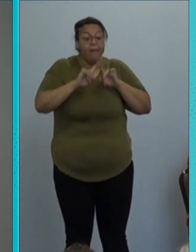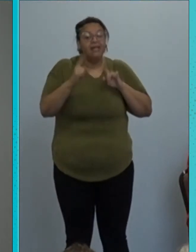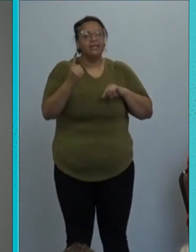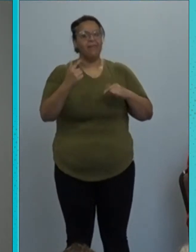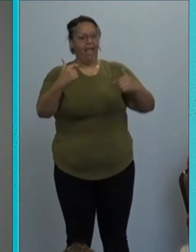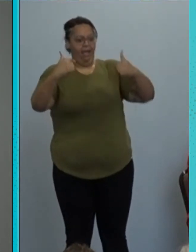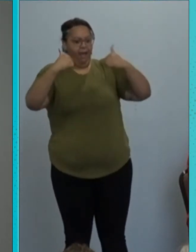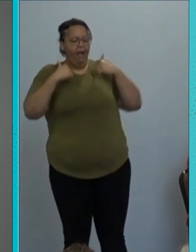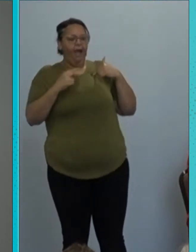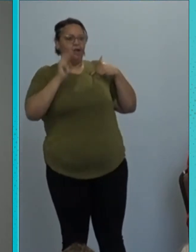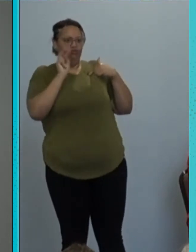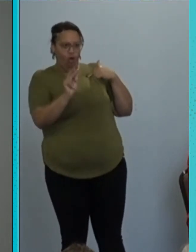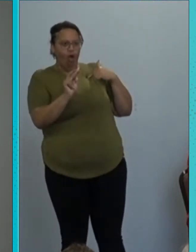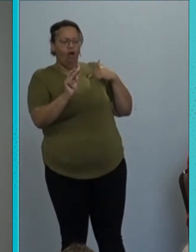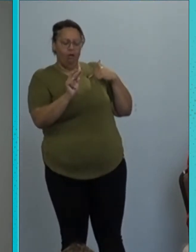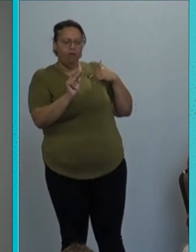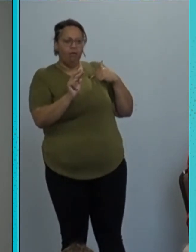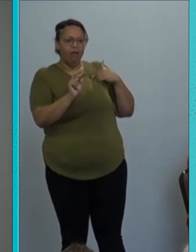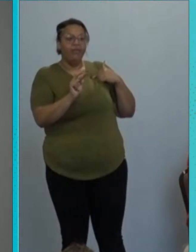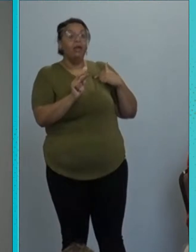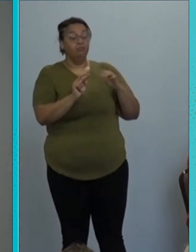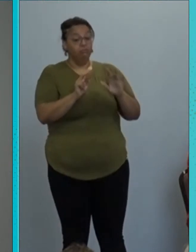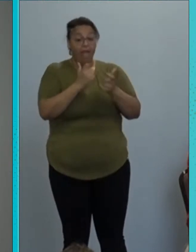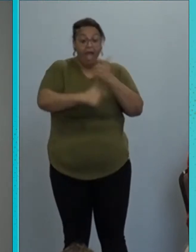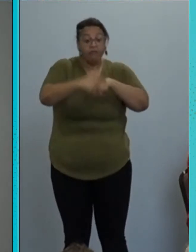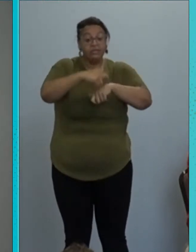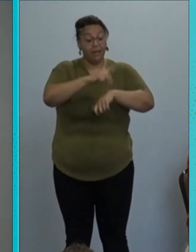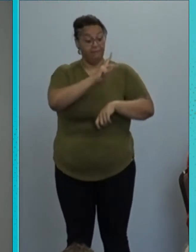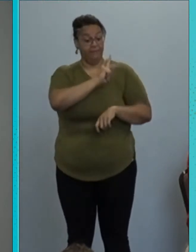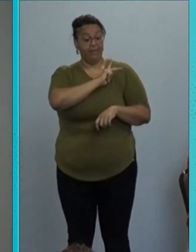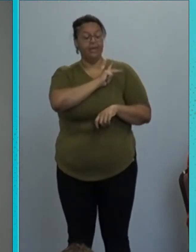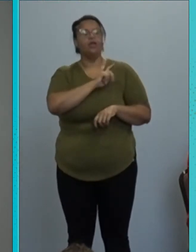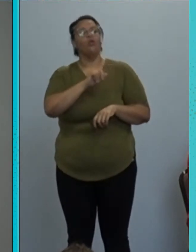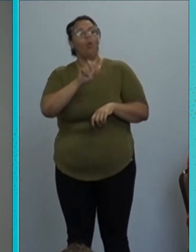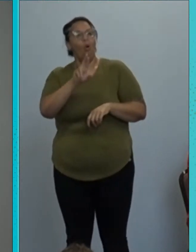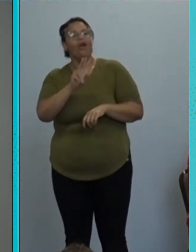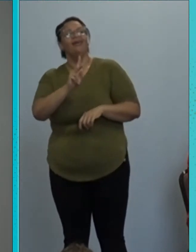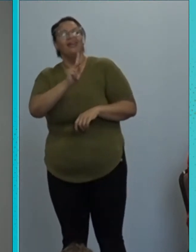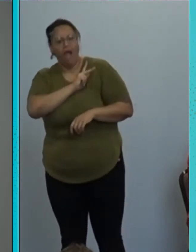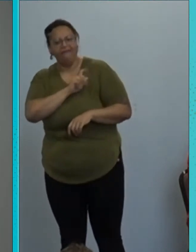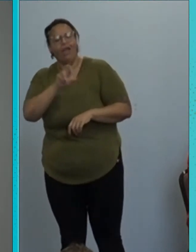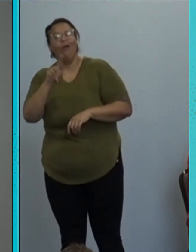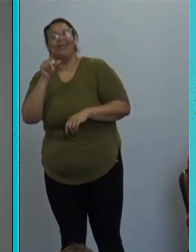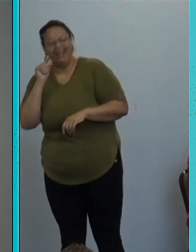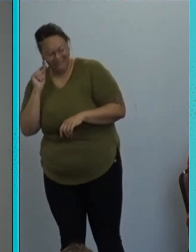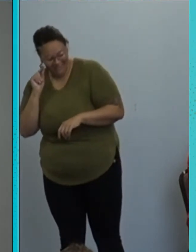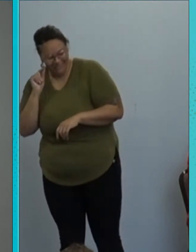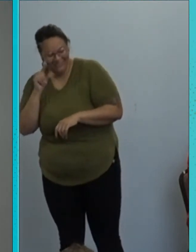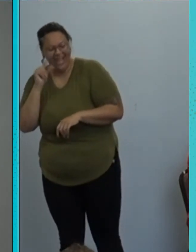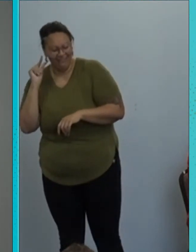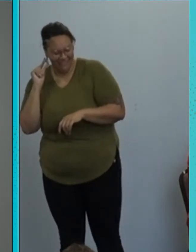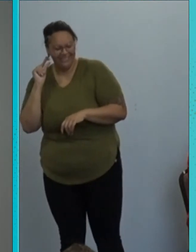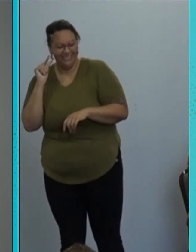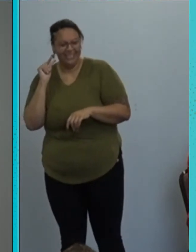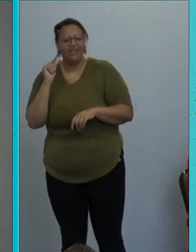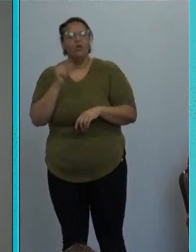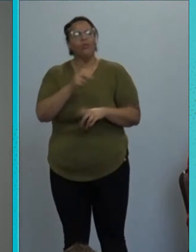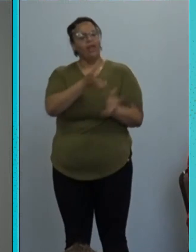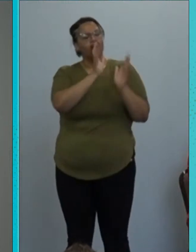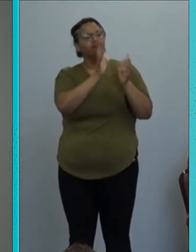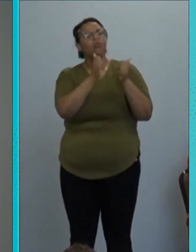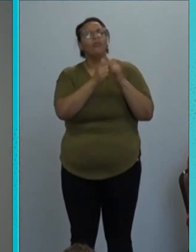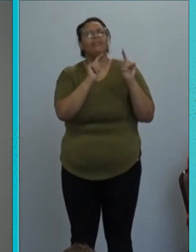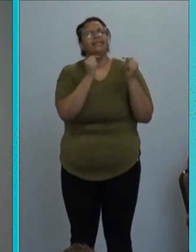witnessed there, that when Keith or Cave or Galvin was talking to the